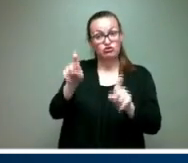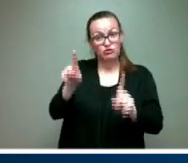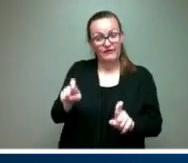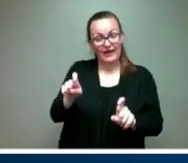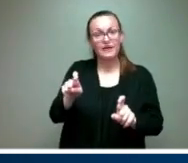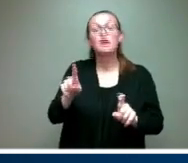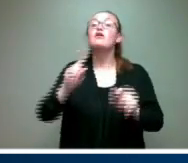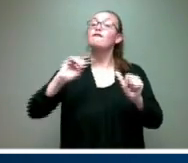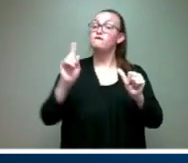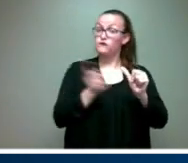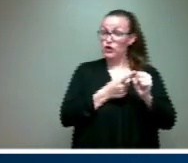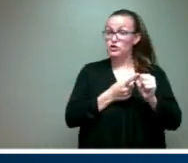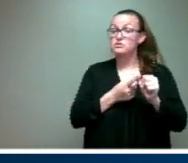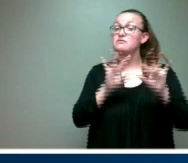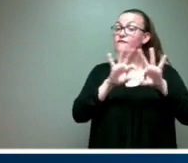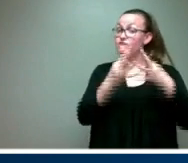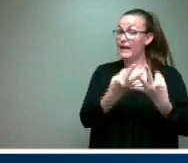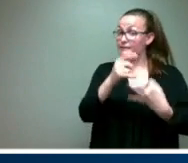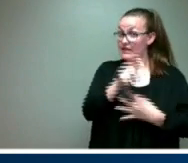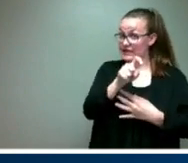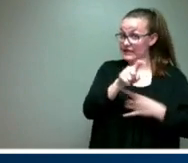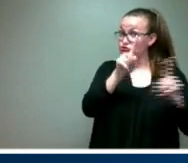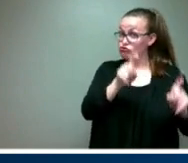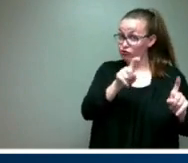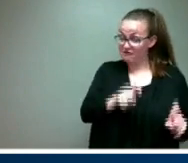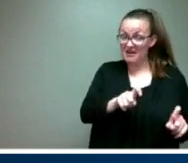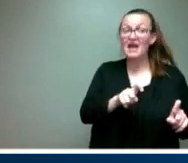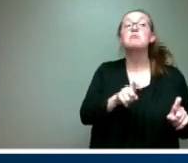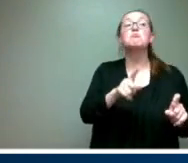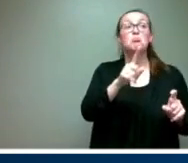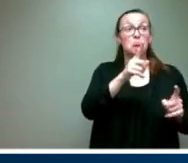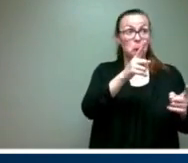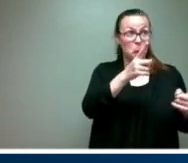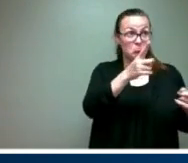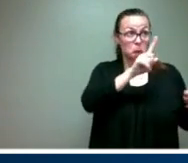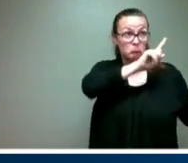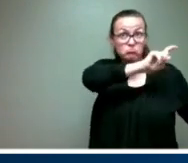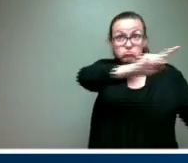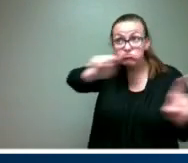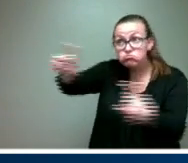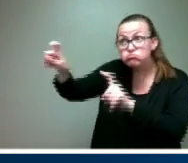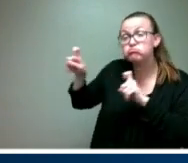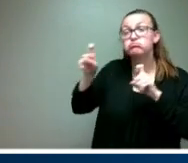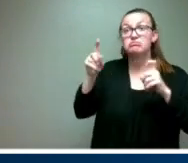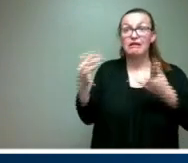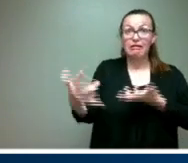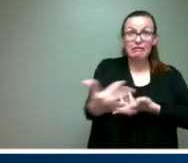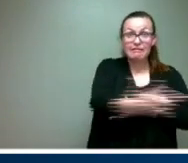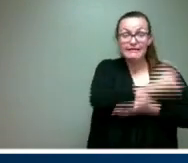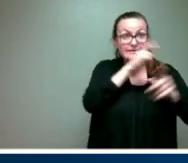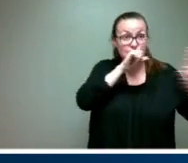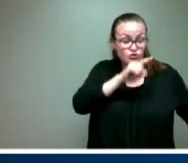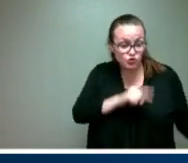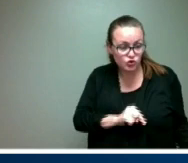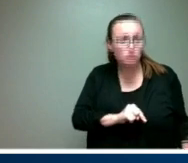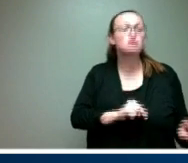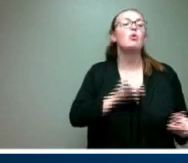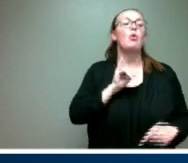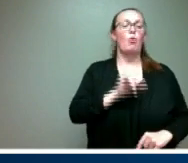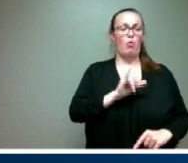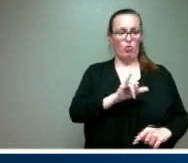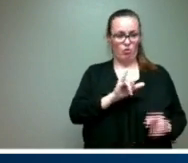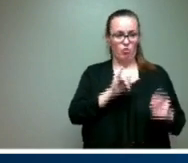needs survey that was a 1.0 that really gave us the information so that we can align our partners and our